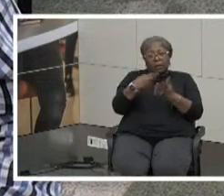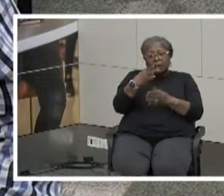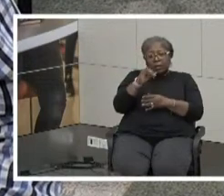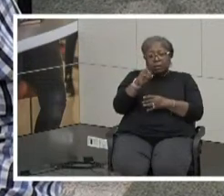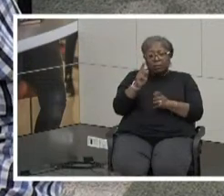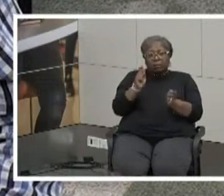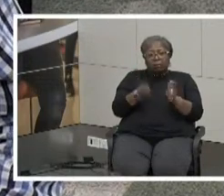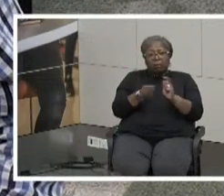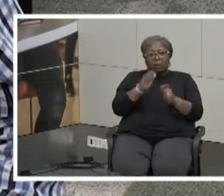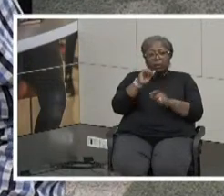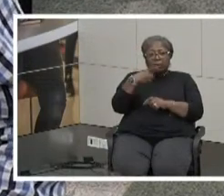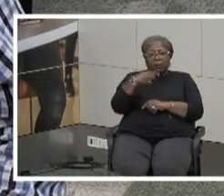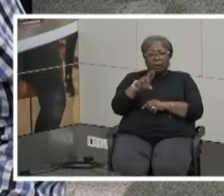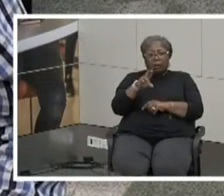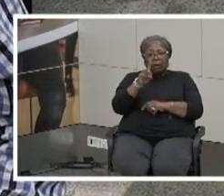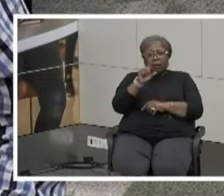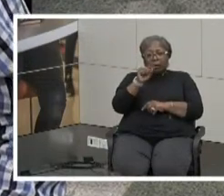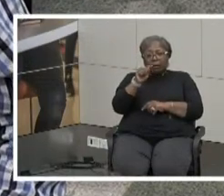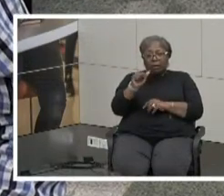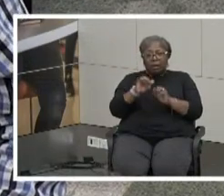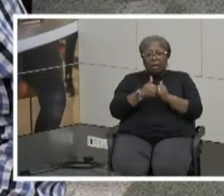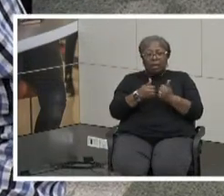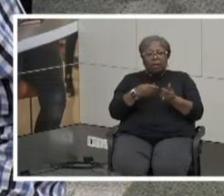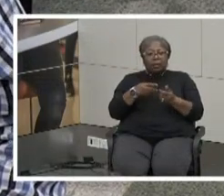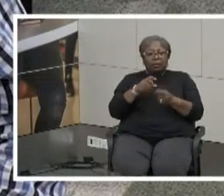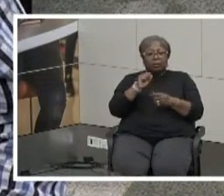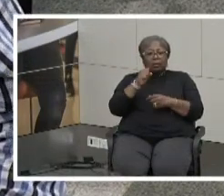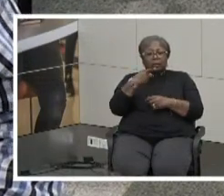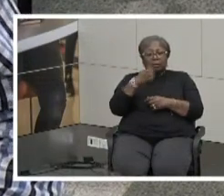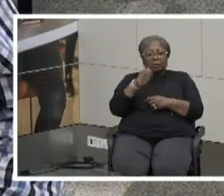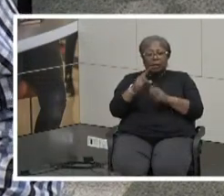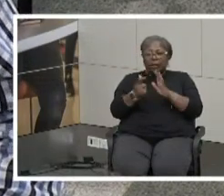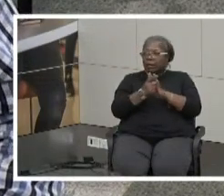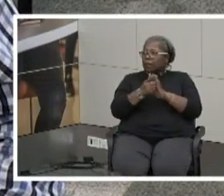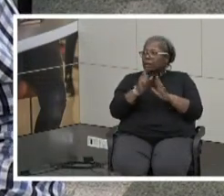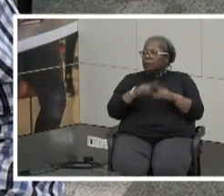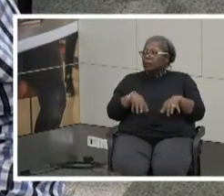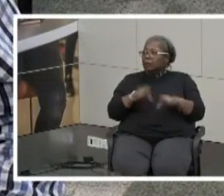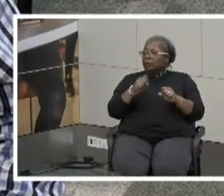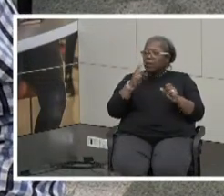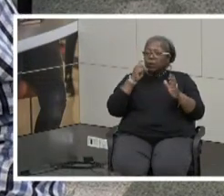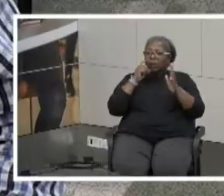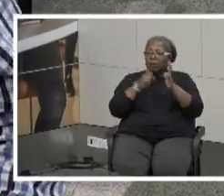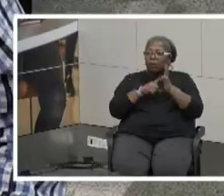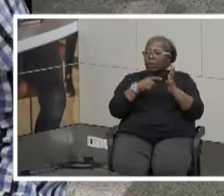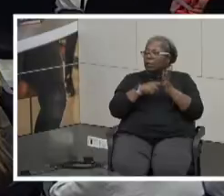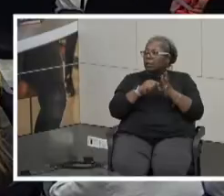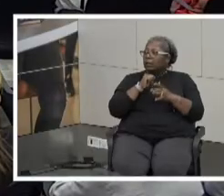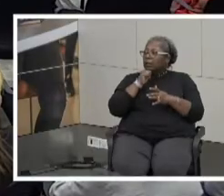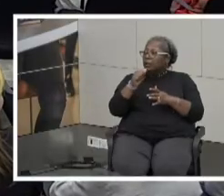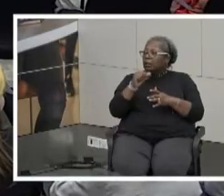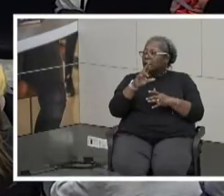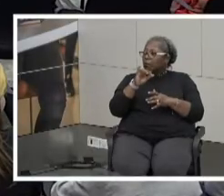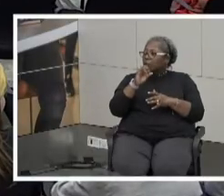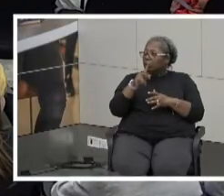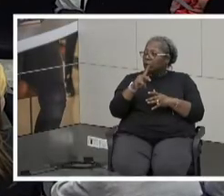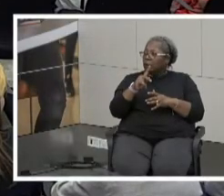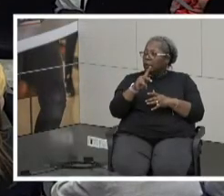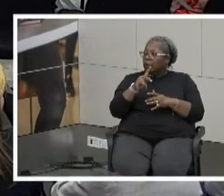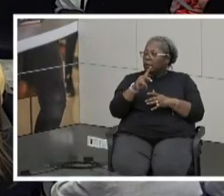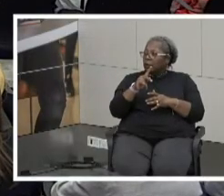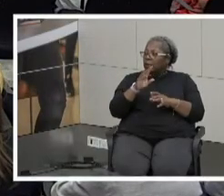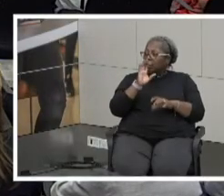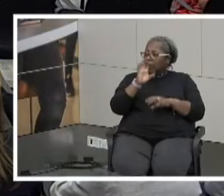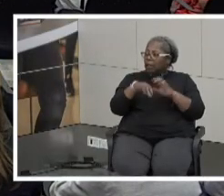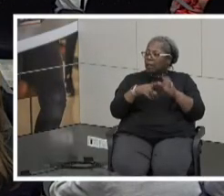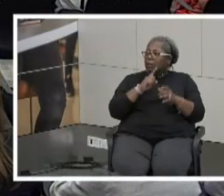manipulation of APR data to potentially hide sped legal infractions the bo should take notice risk allocation